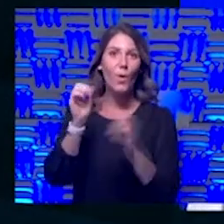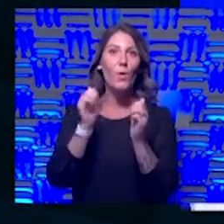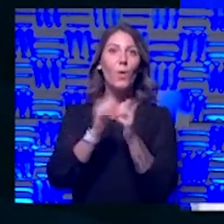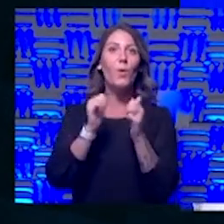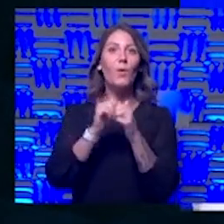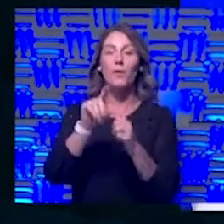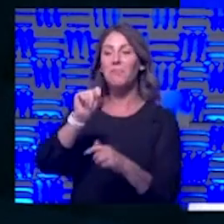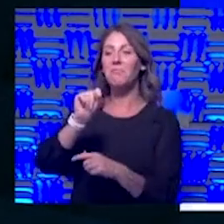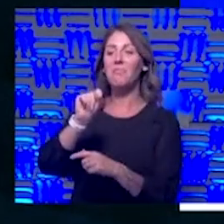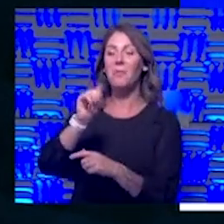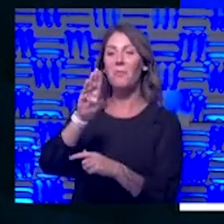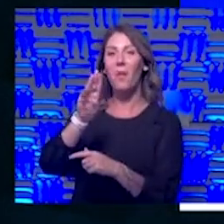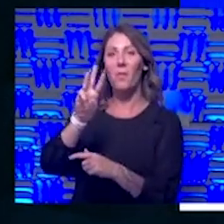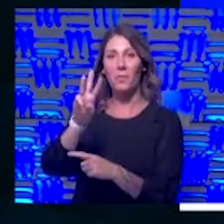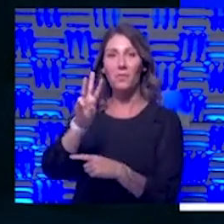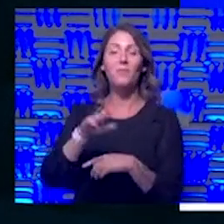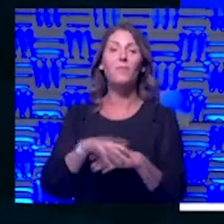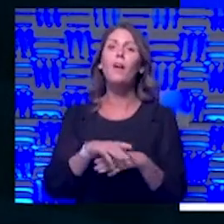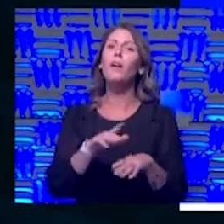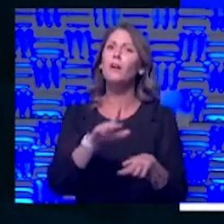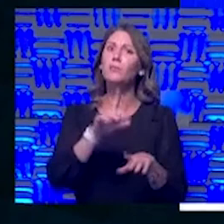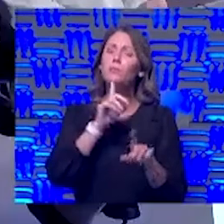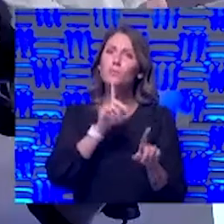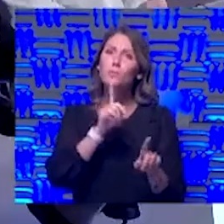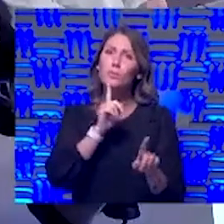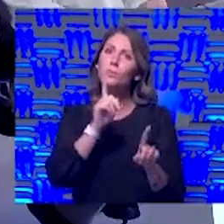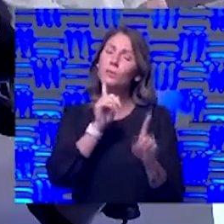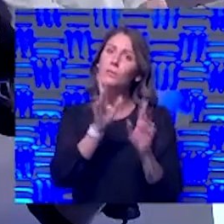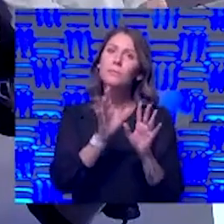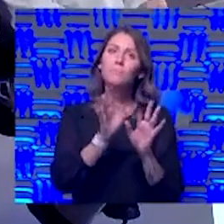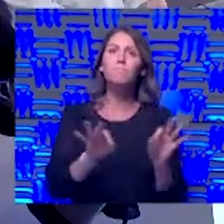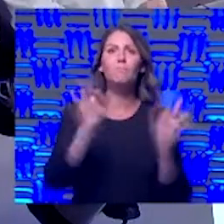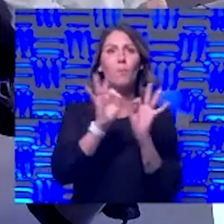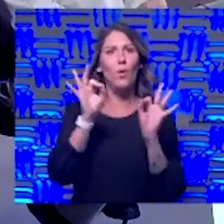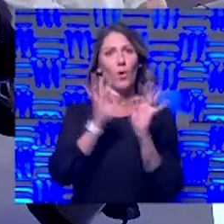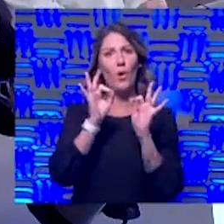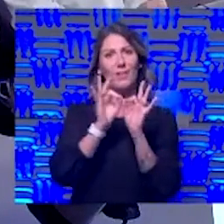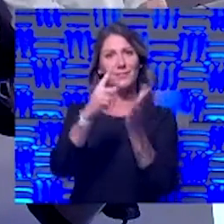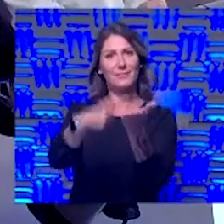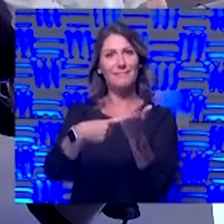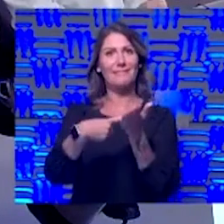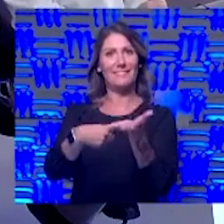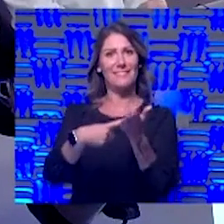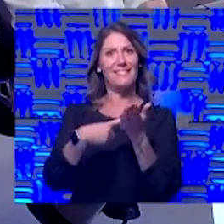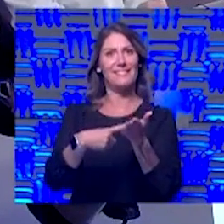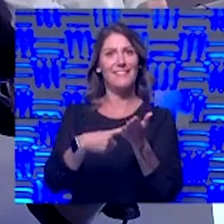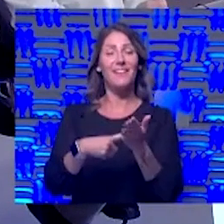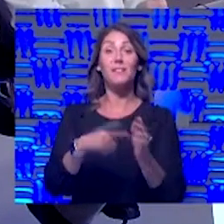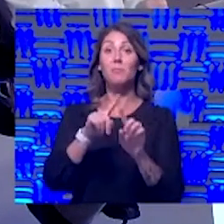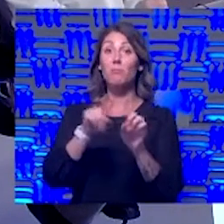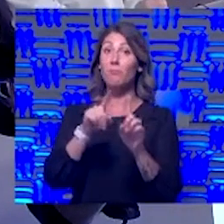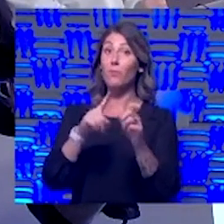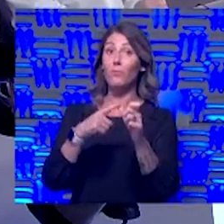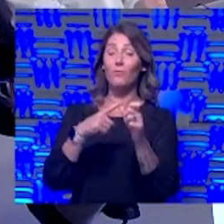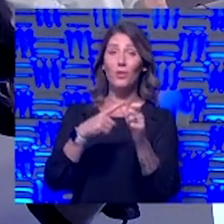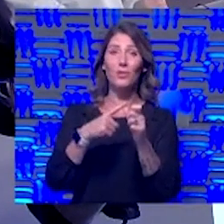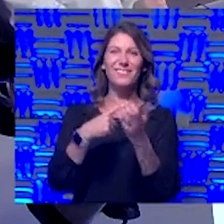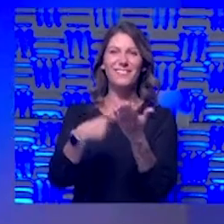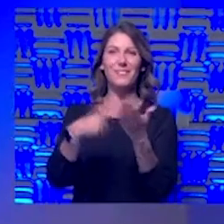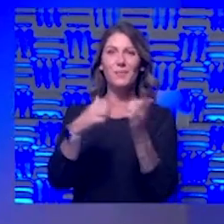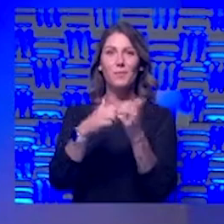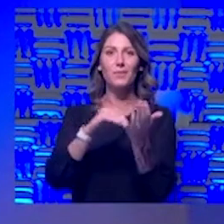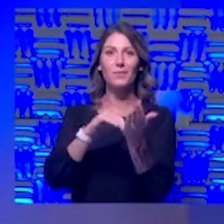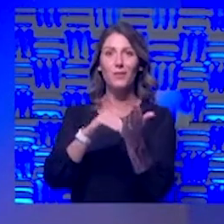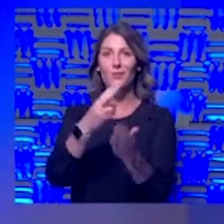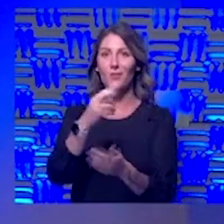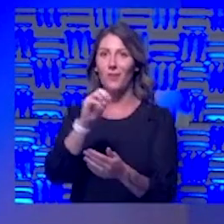different perspective that you all bring to that. But first, we're going to visit with Doc Hawk. Yeah. How are we doing? What's it like out there today?